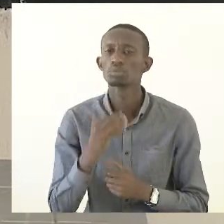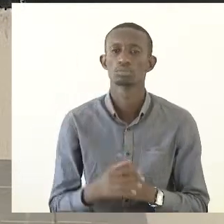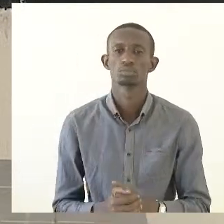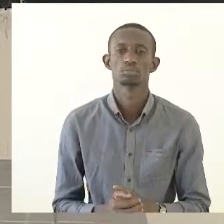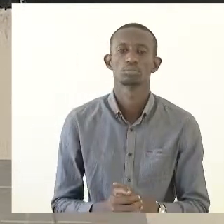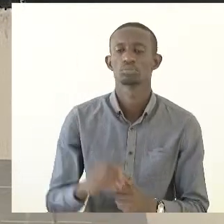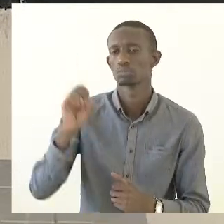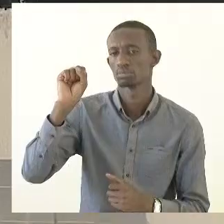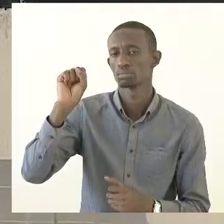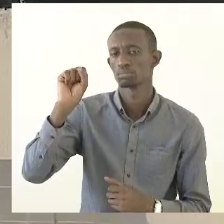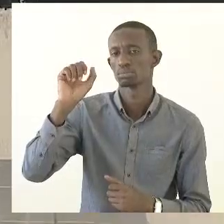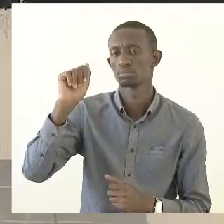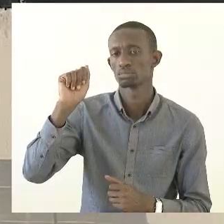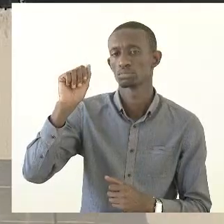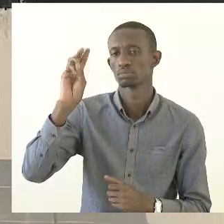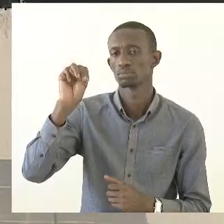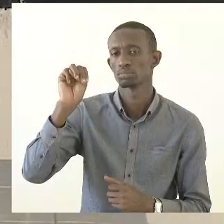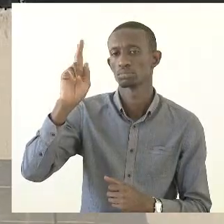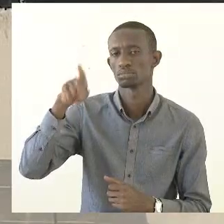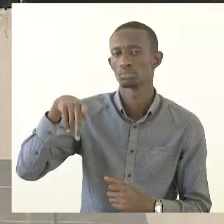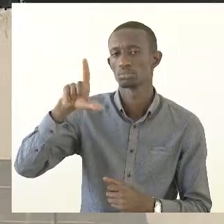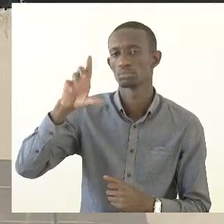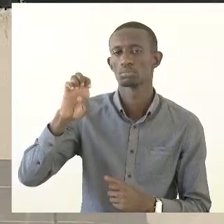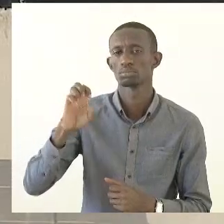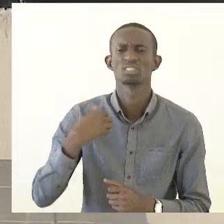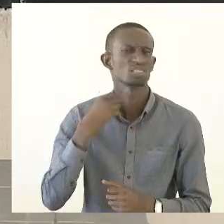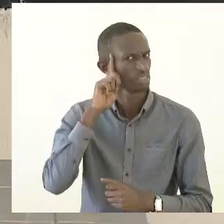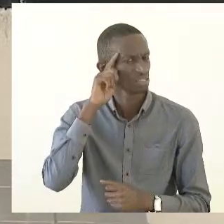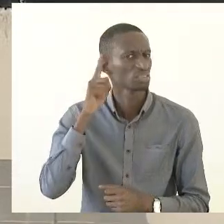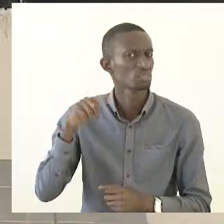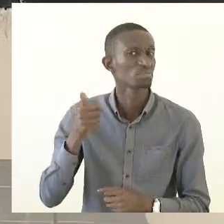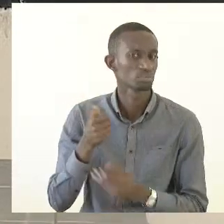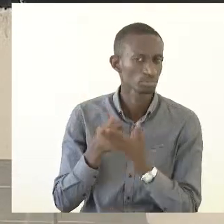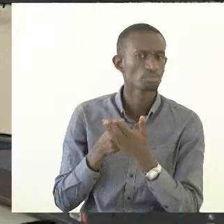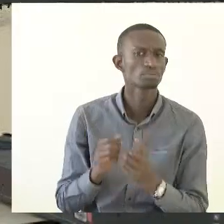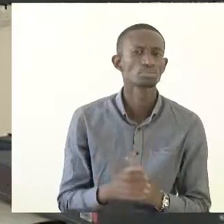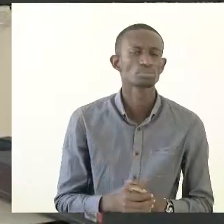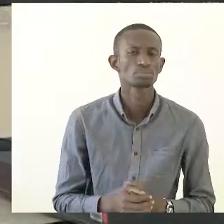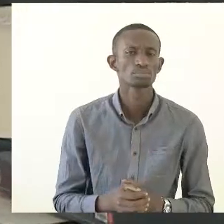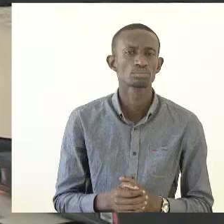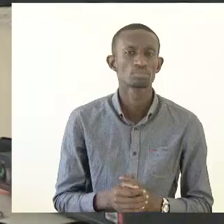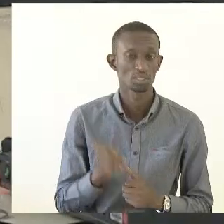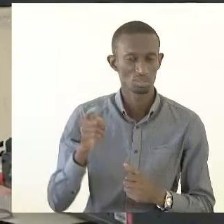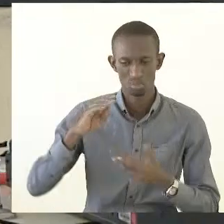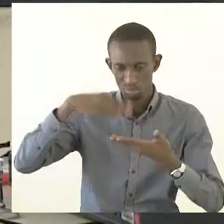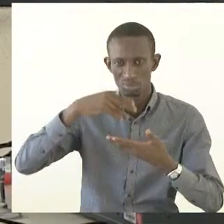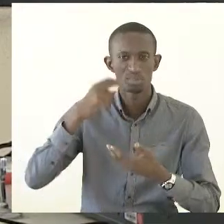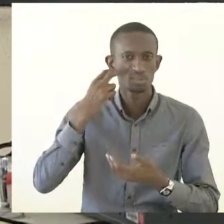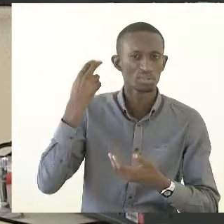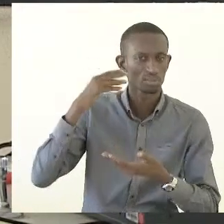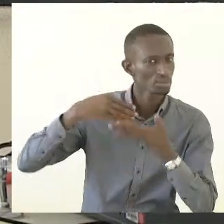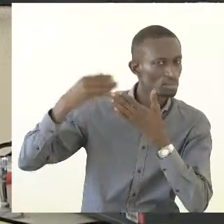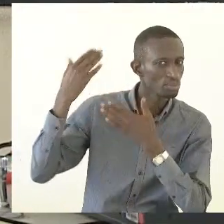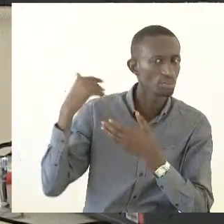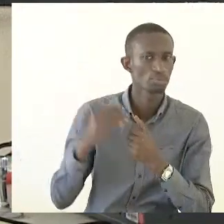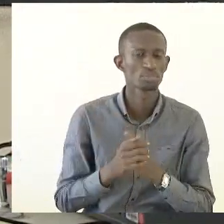sample. All right? I think it is correct. Now, that was our previous lesson.